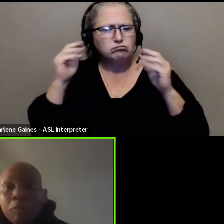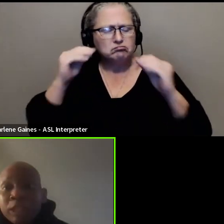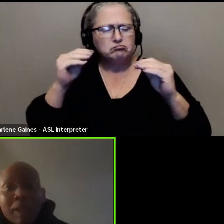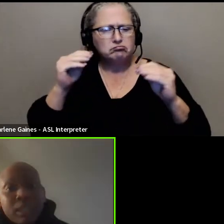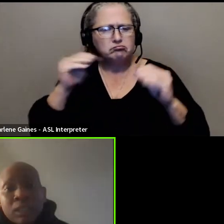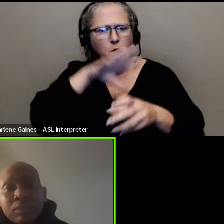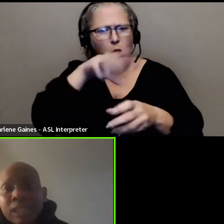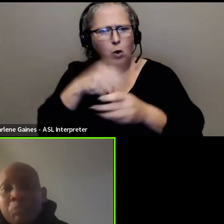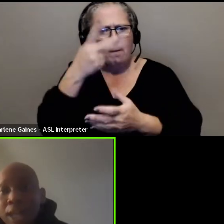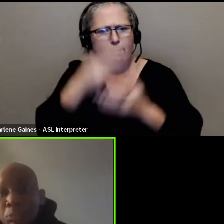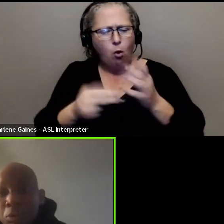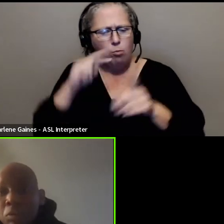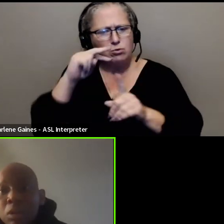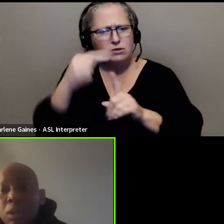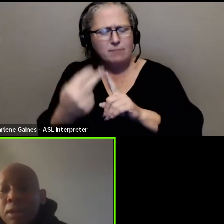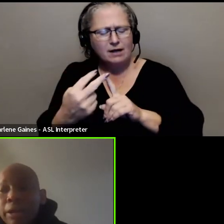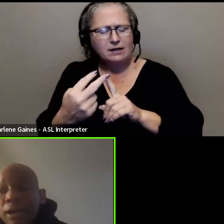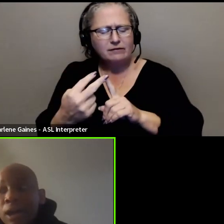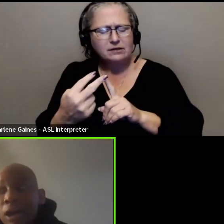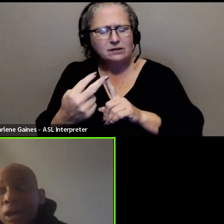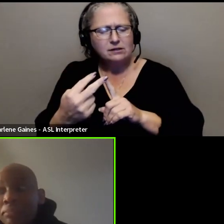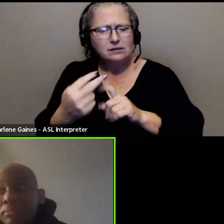include both perspectives as possible.